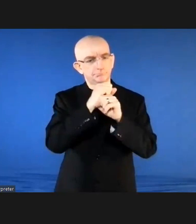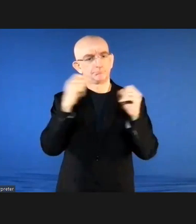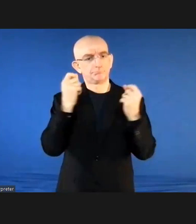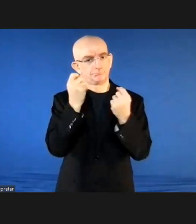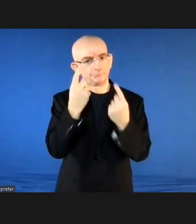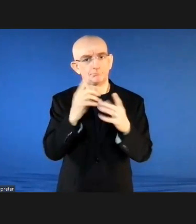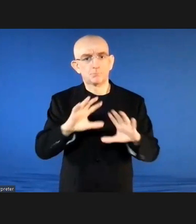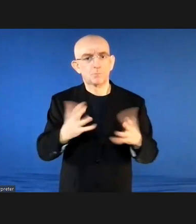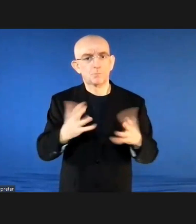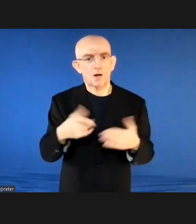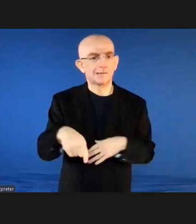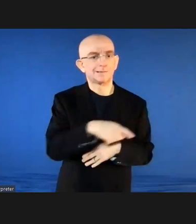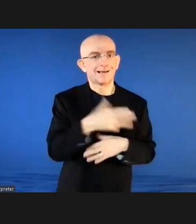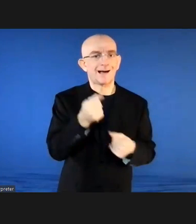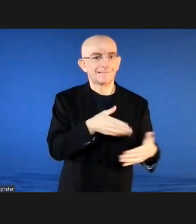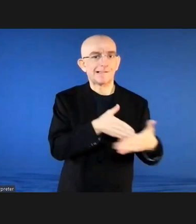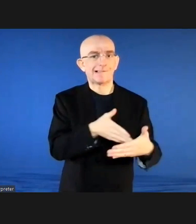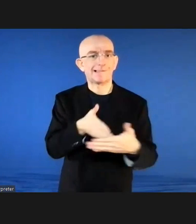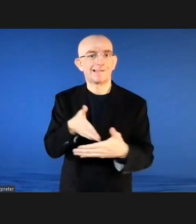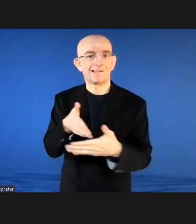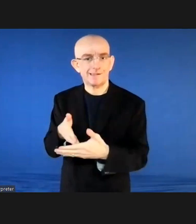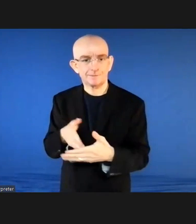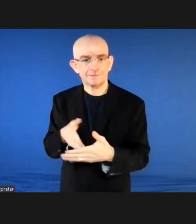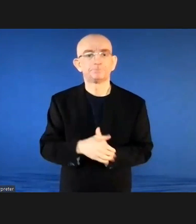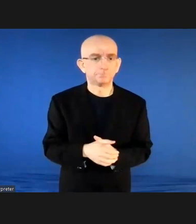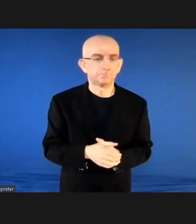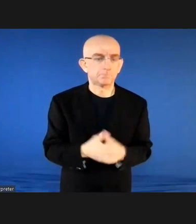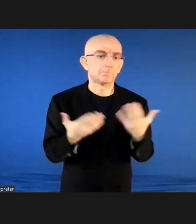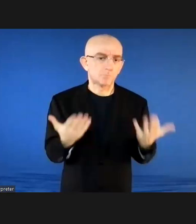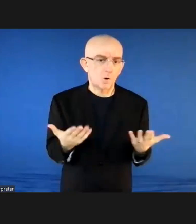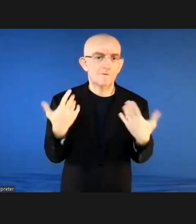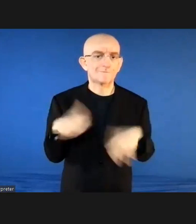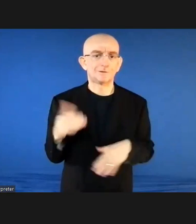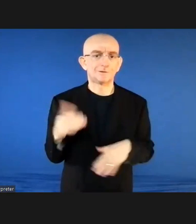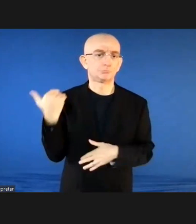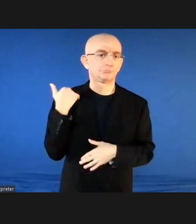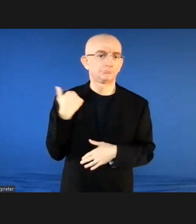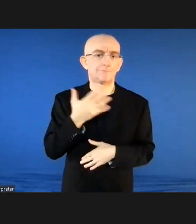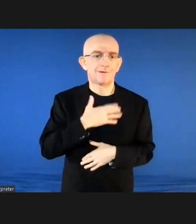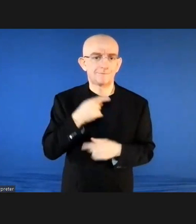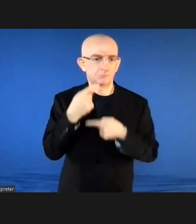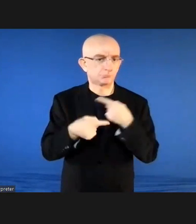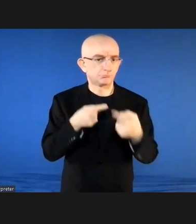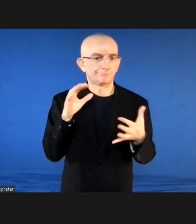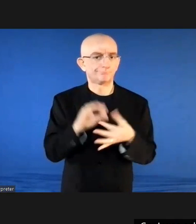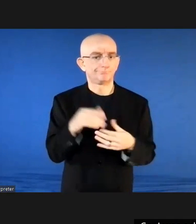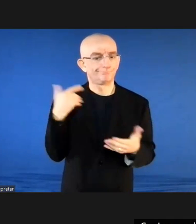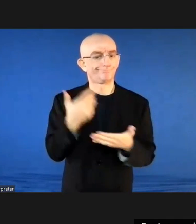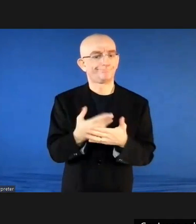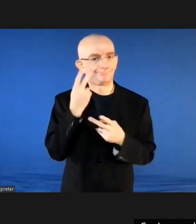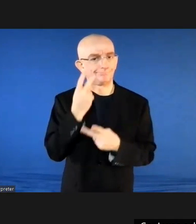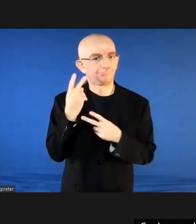about what we've learned. And what came to mind when I was thinking of this was a trip when I went